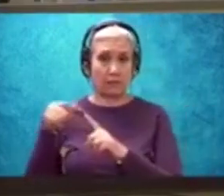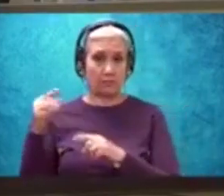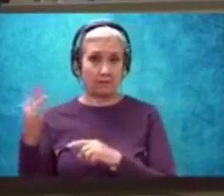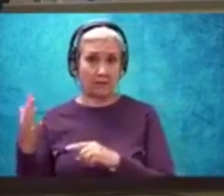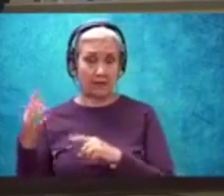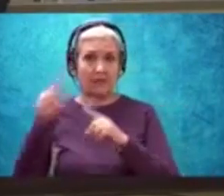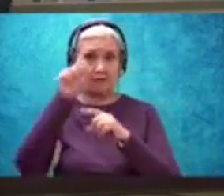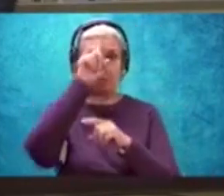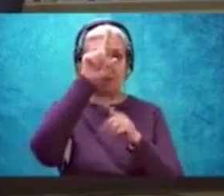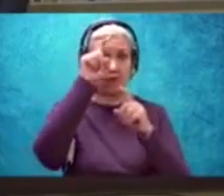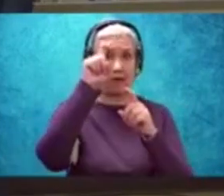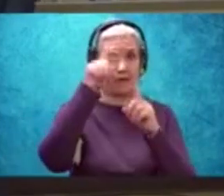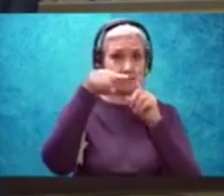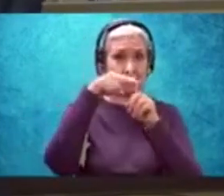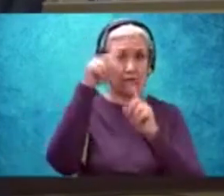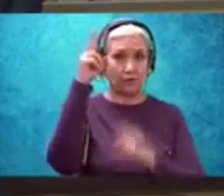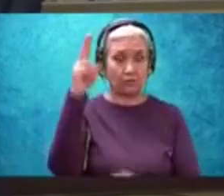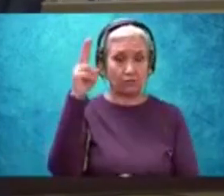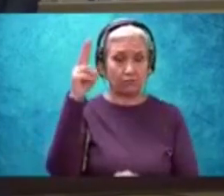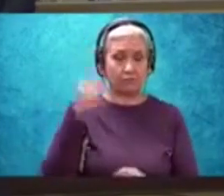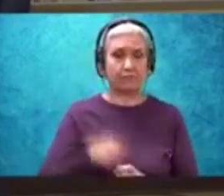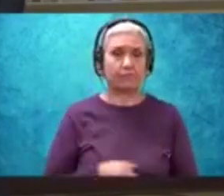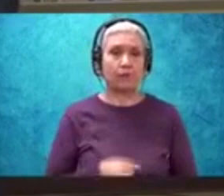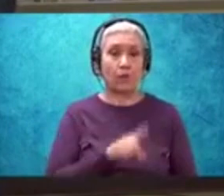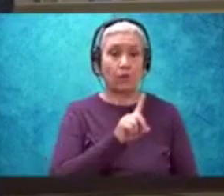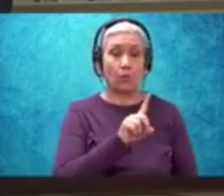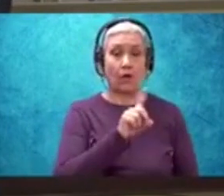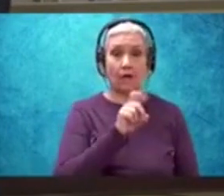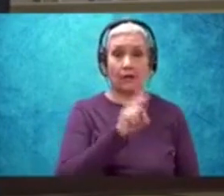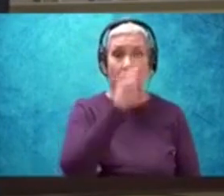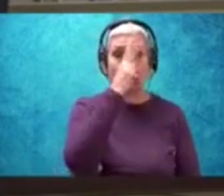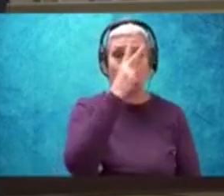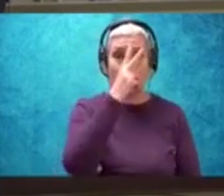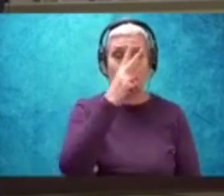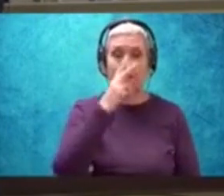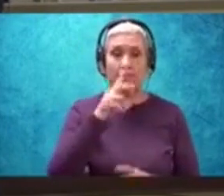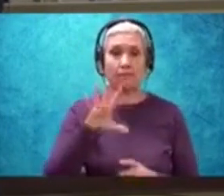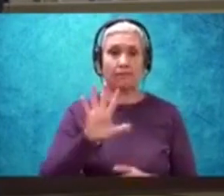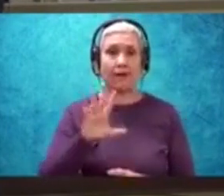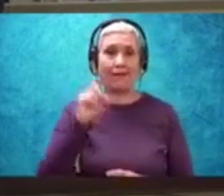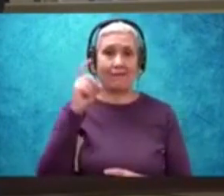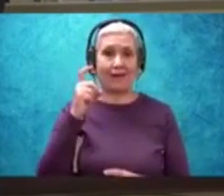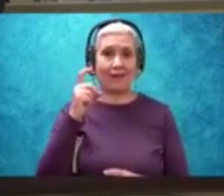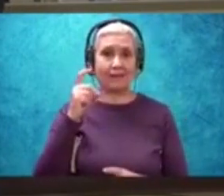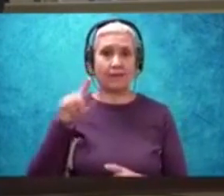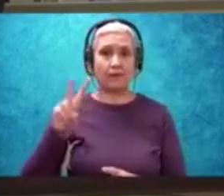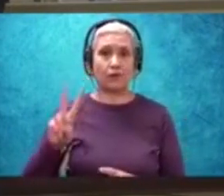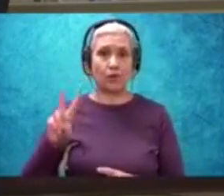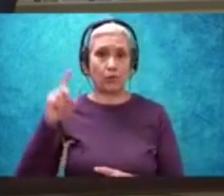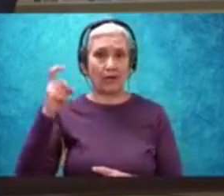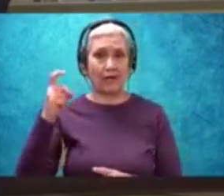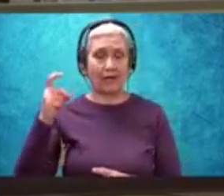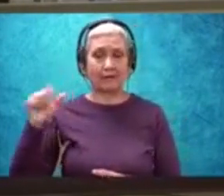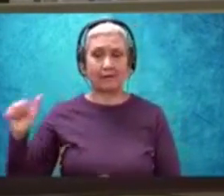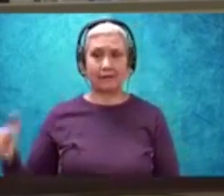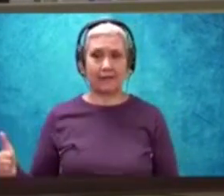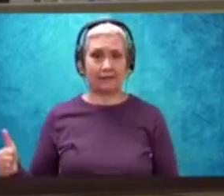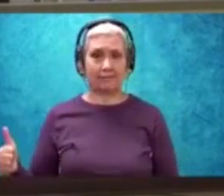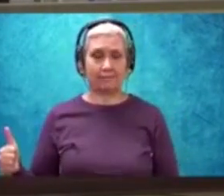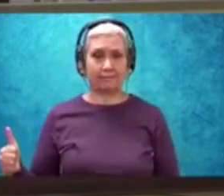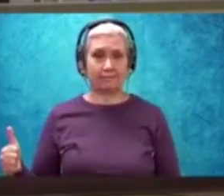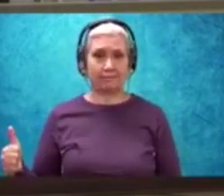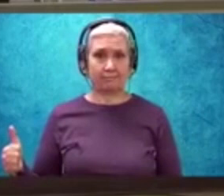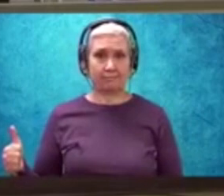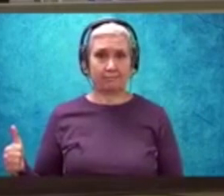so 1x squared, 5x, 2x, and 10. And again, we've got this